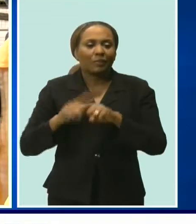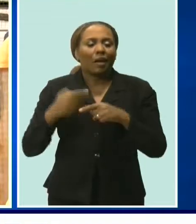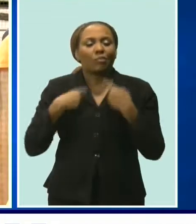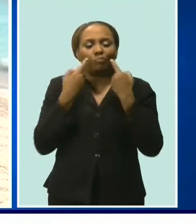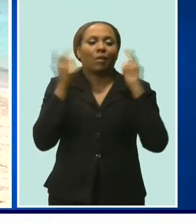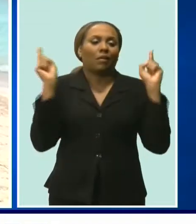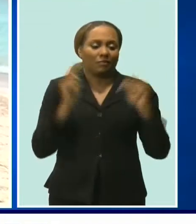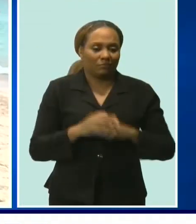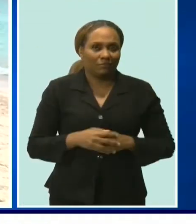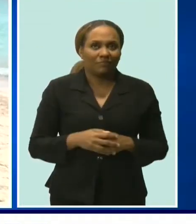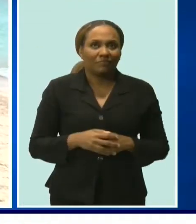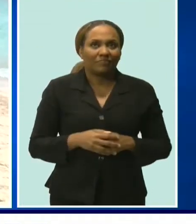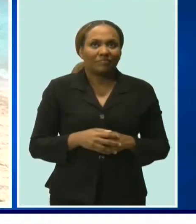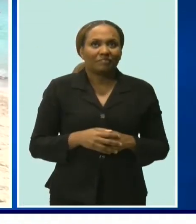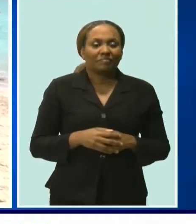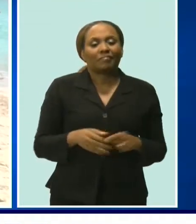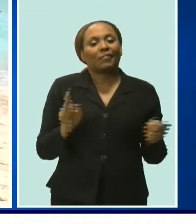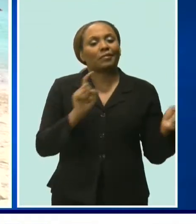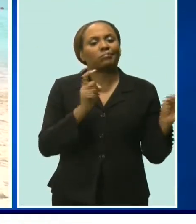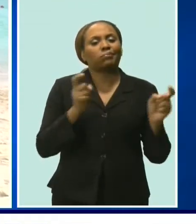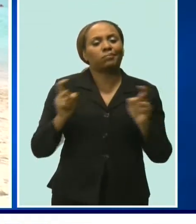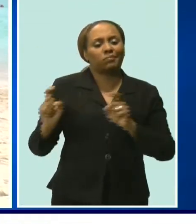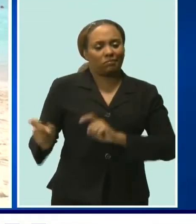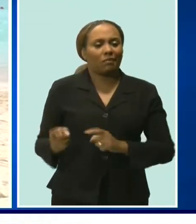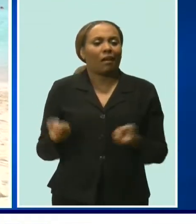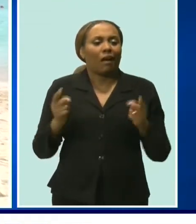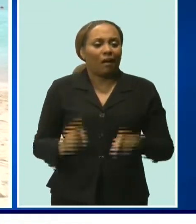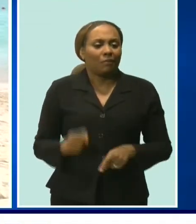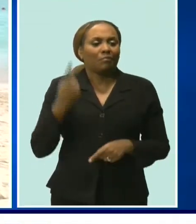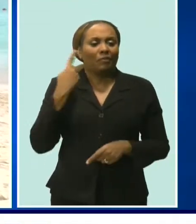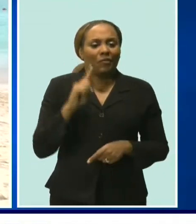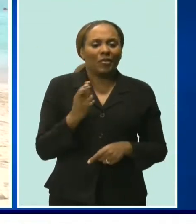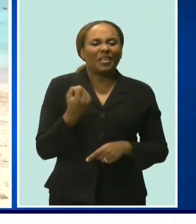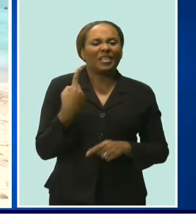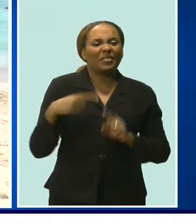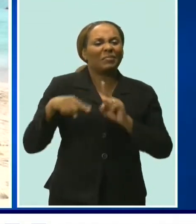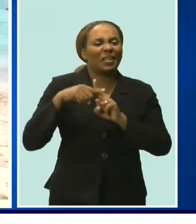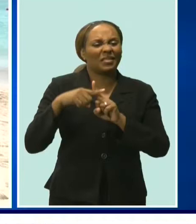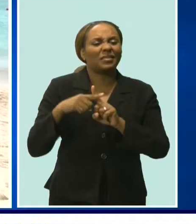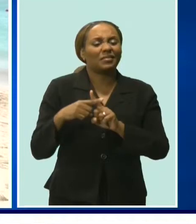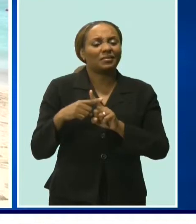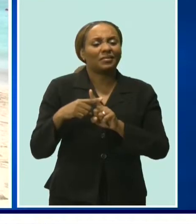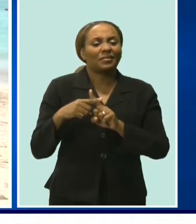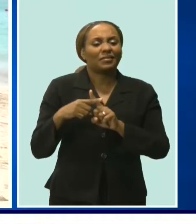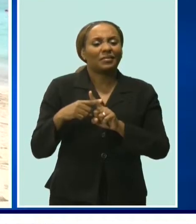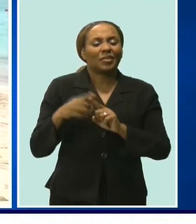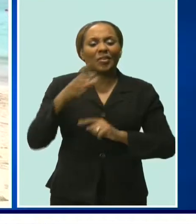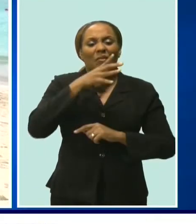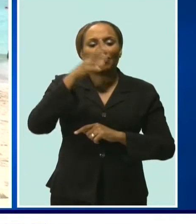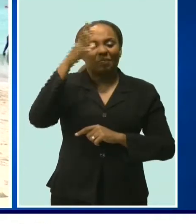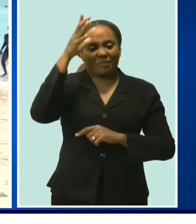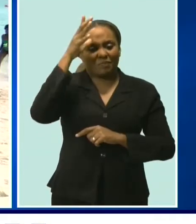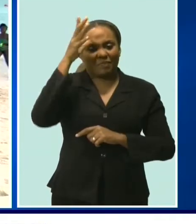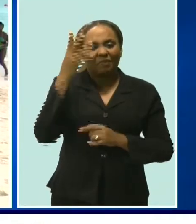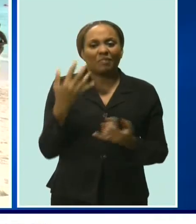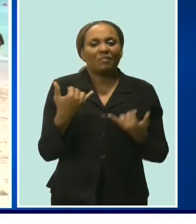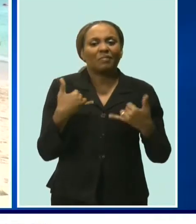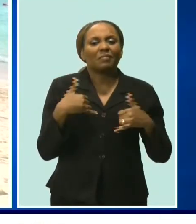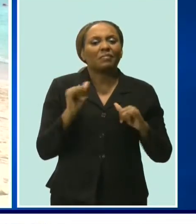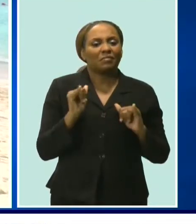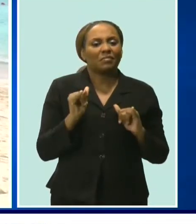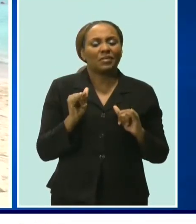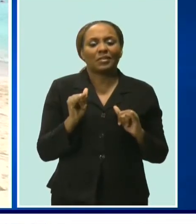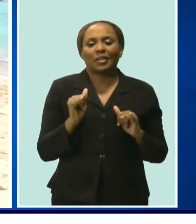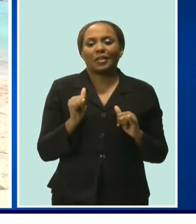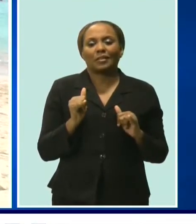through with it. Despite the changes that were introduced this year for the Barbados Secondary School entrance examination, parents across the country still stuck to the